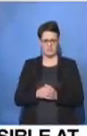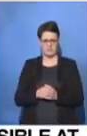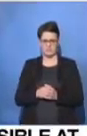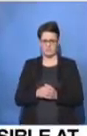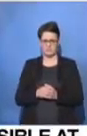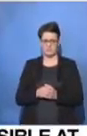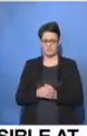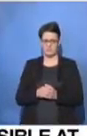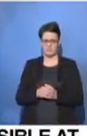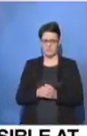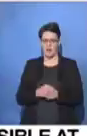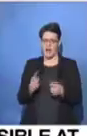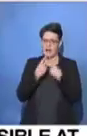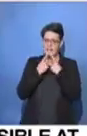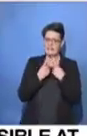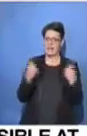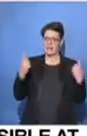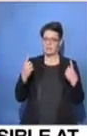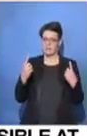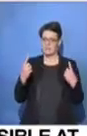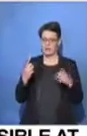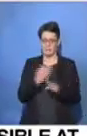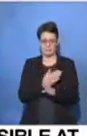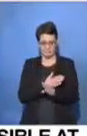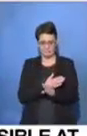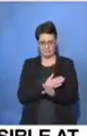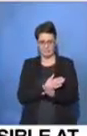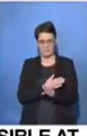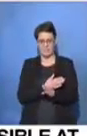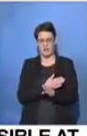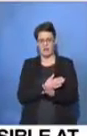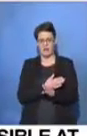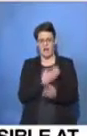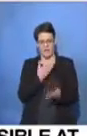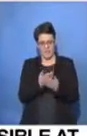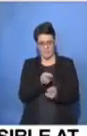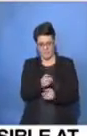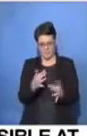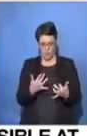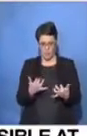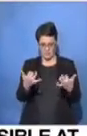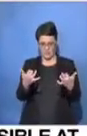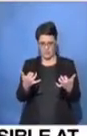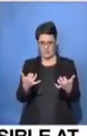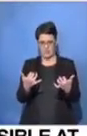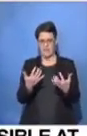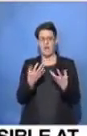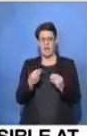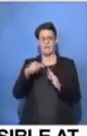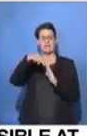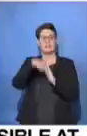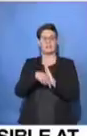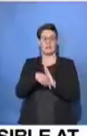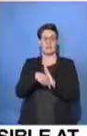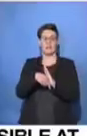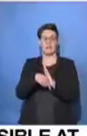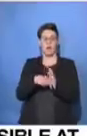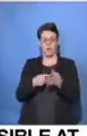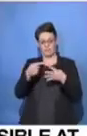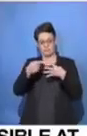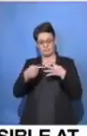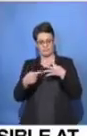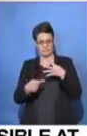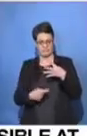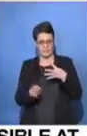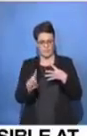The preliminary statement will be available to this audience and shall have details of the following: